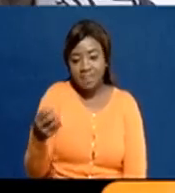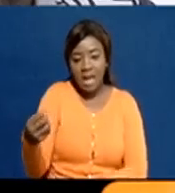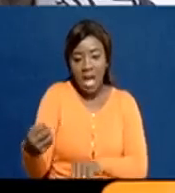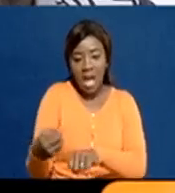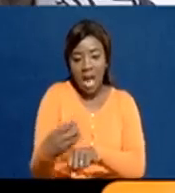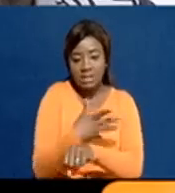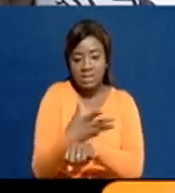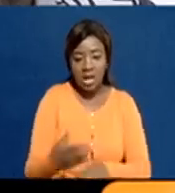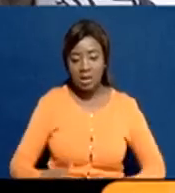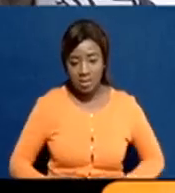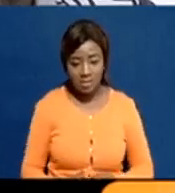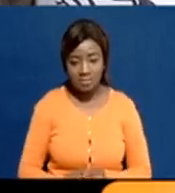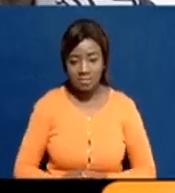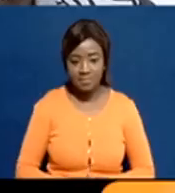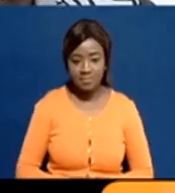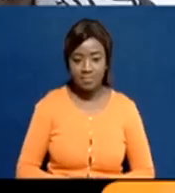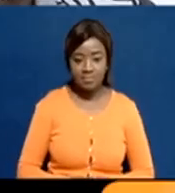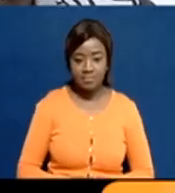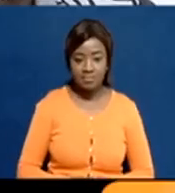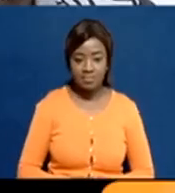you know.